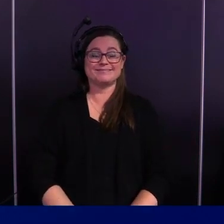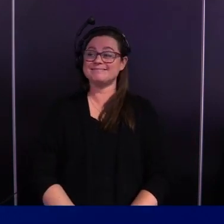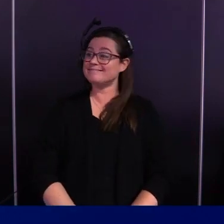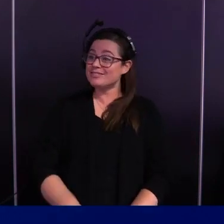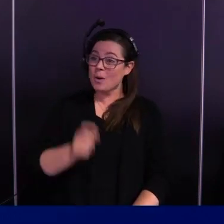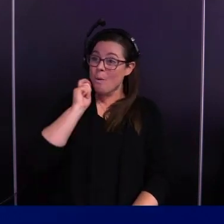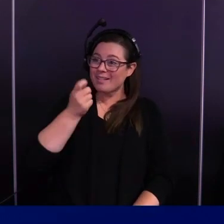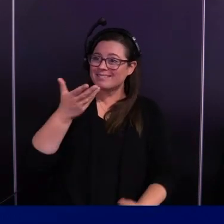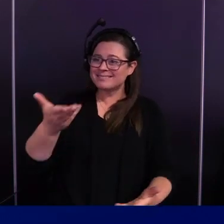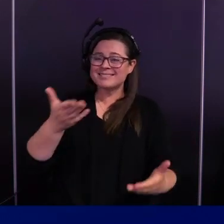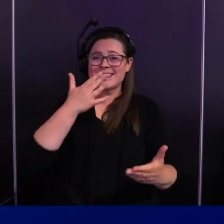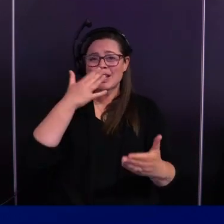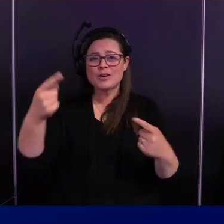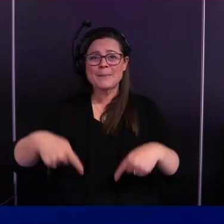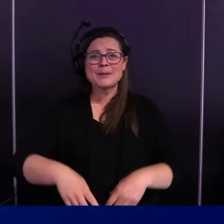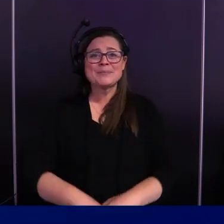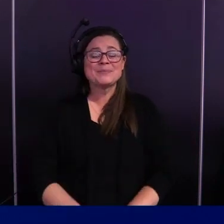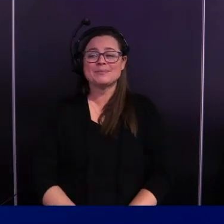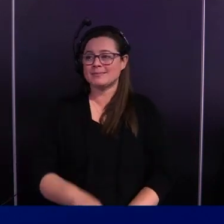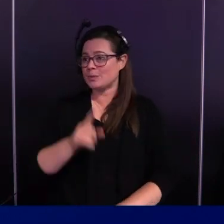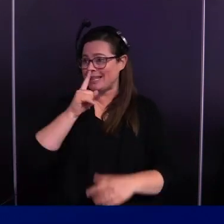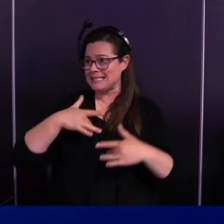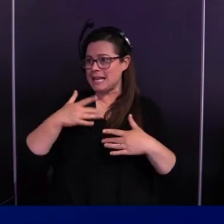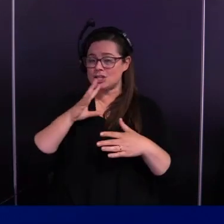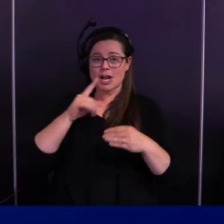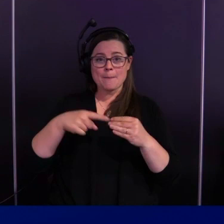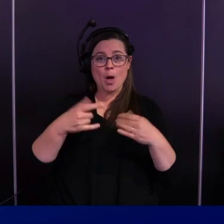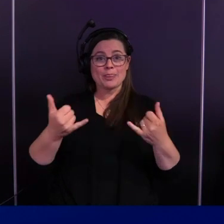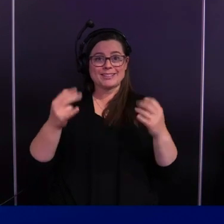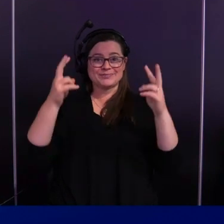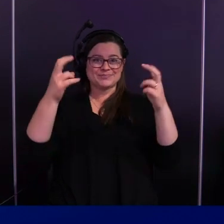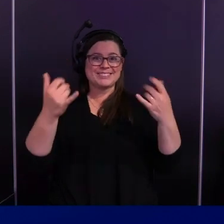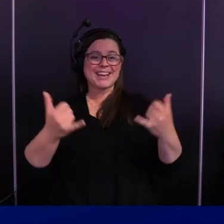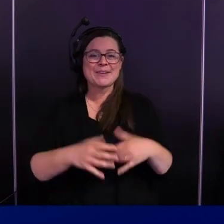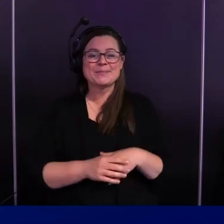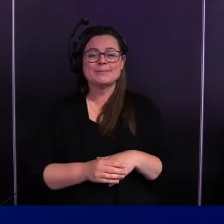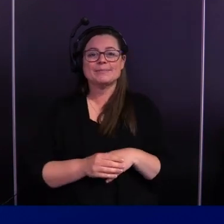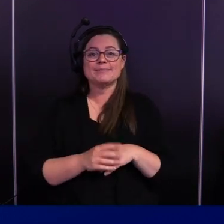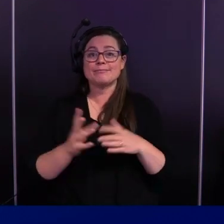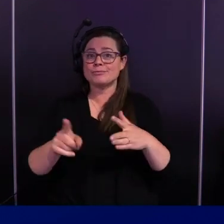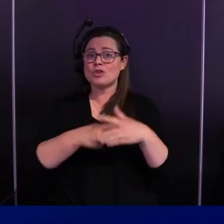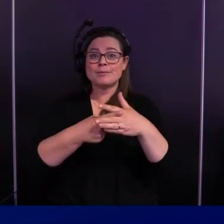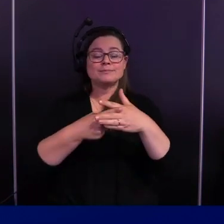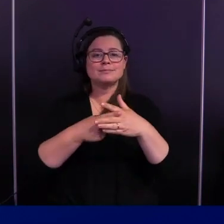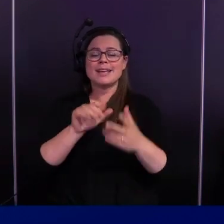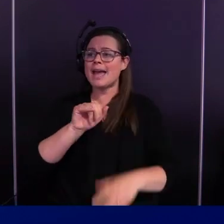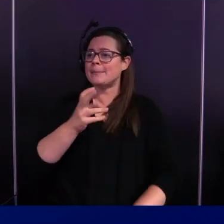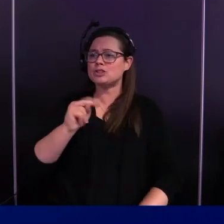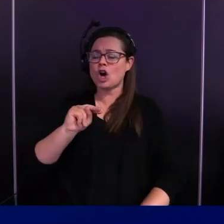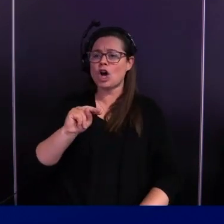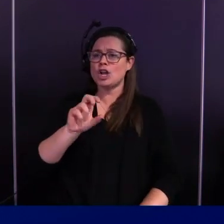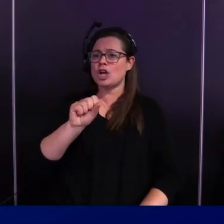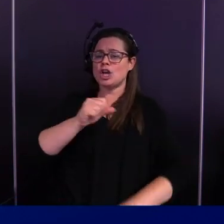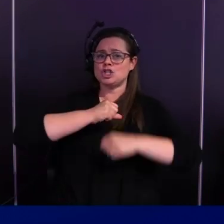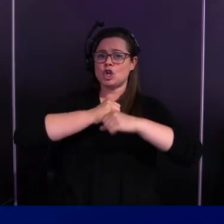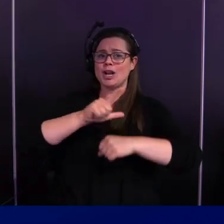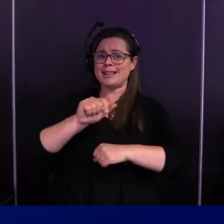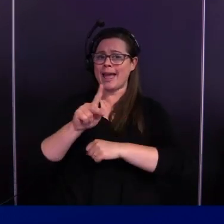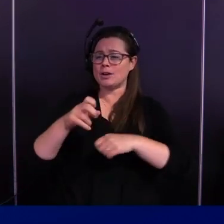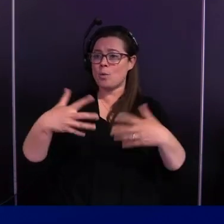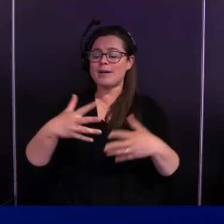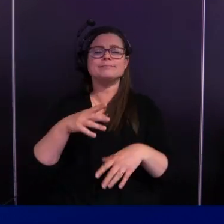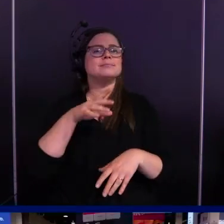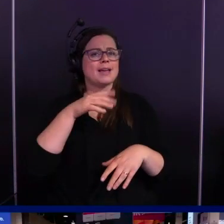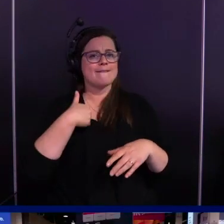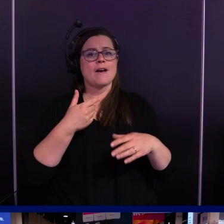awesome. Well, thanks for being here. Super excited to talk about this today. So let's jump in. What is Amazon Security Lake? Yeah, let me run through a